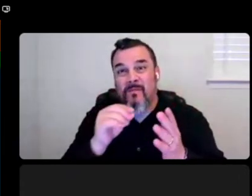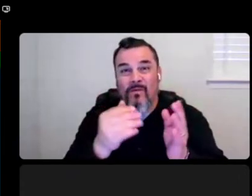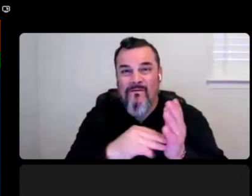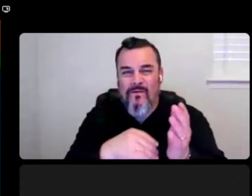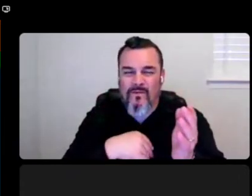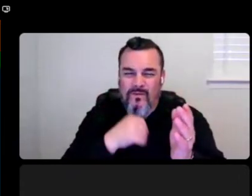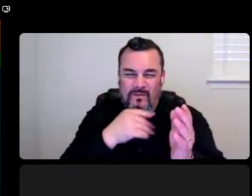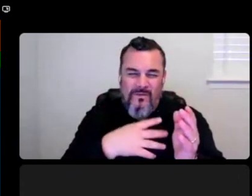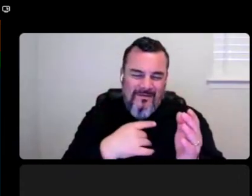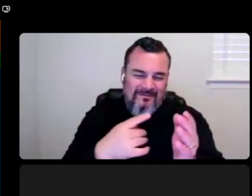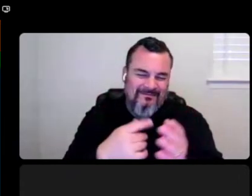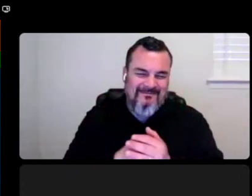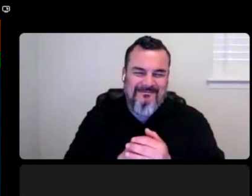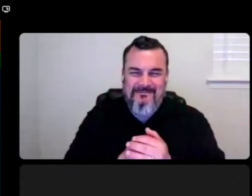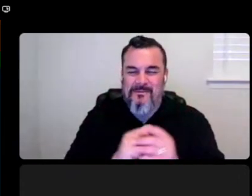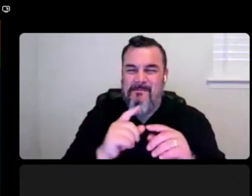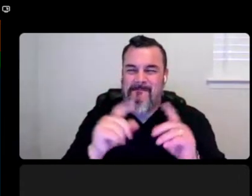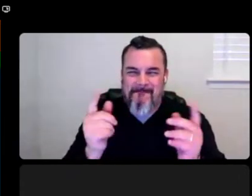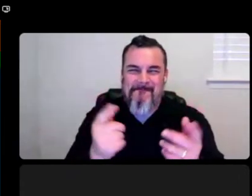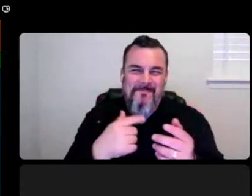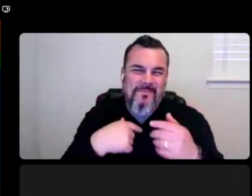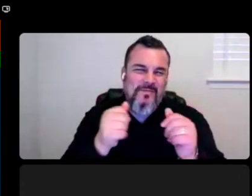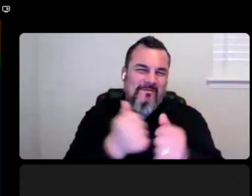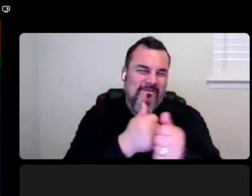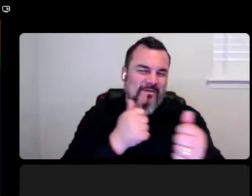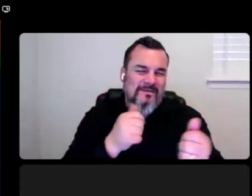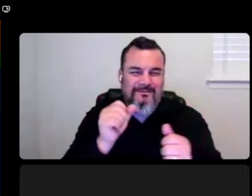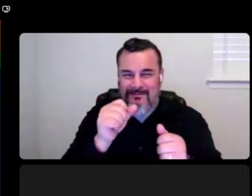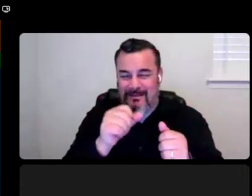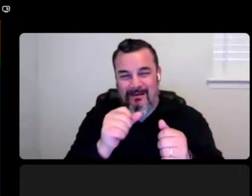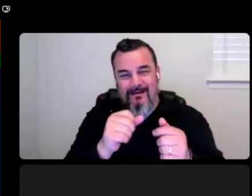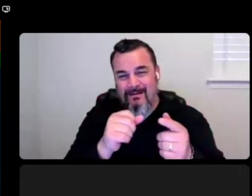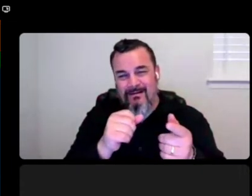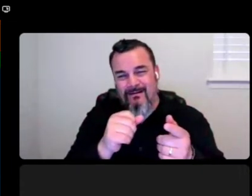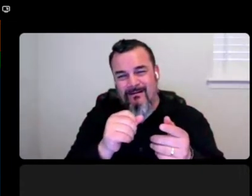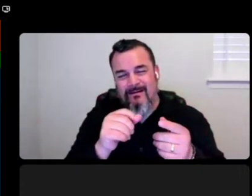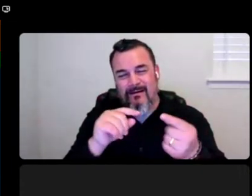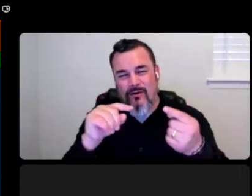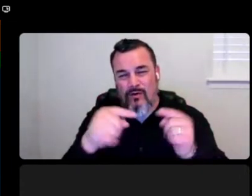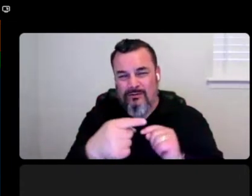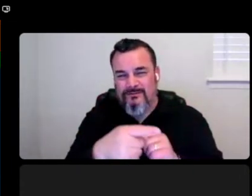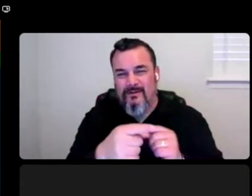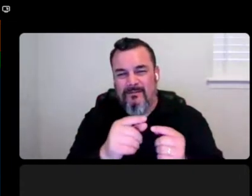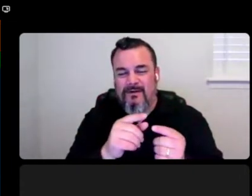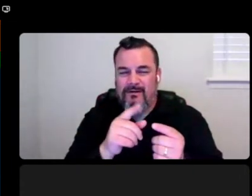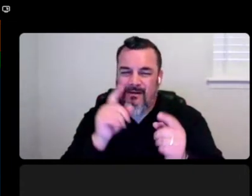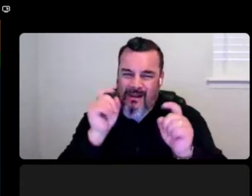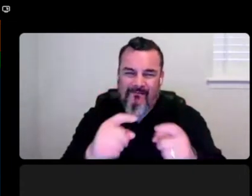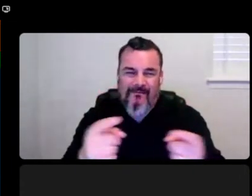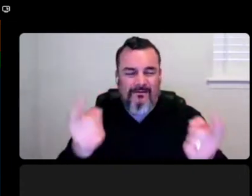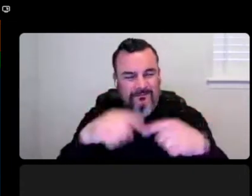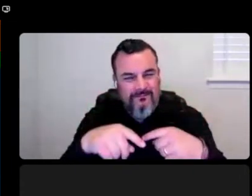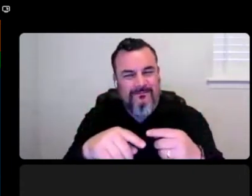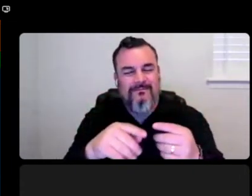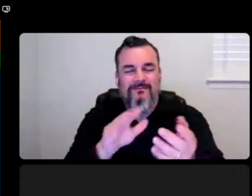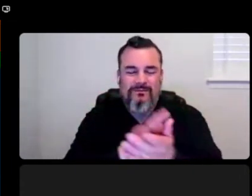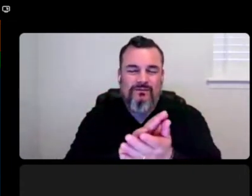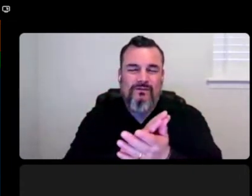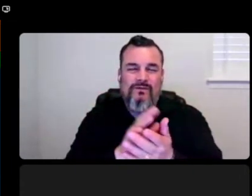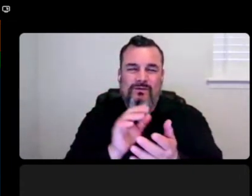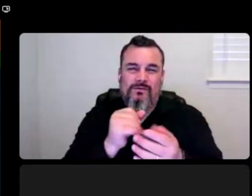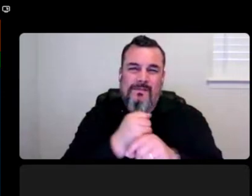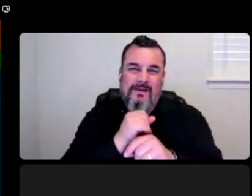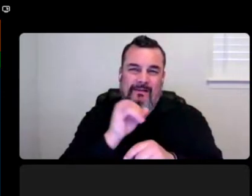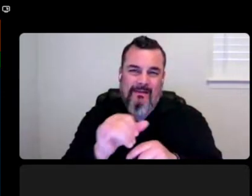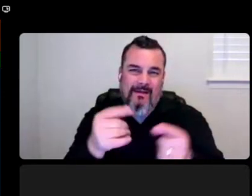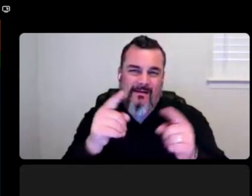have. But if they don't go to school, it hurts them, and they've got to be here, and we have to do what we can to make